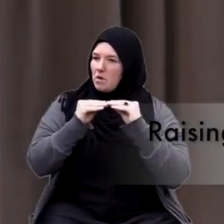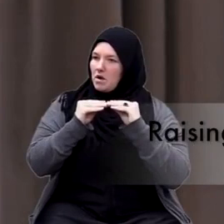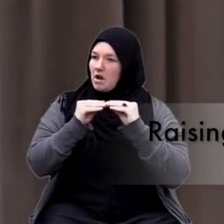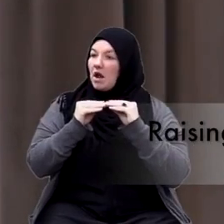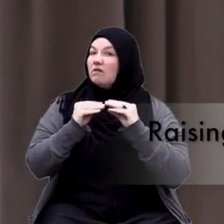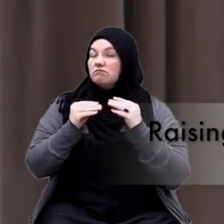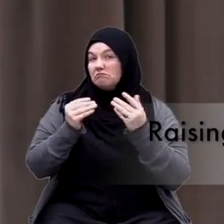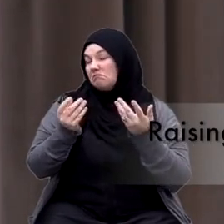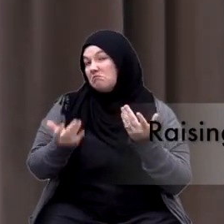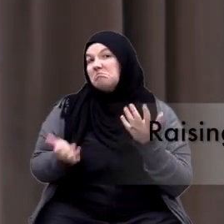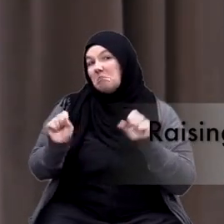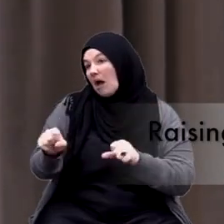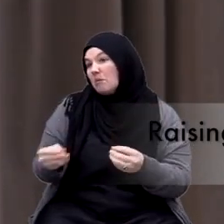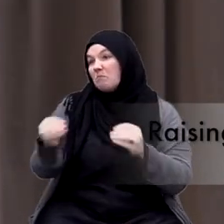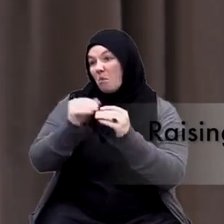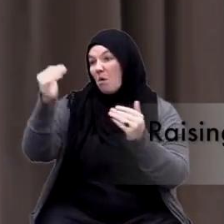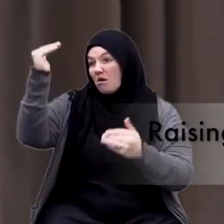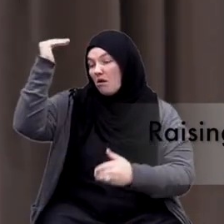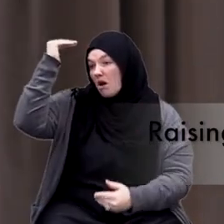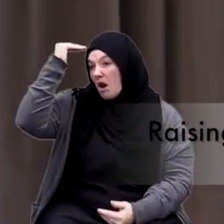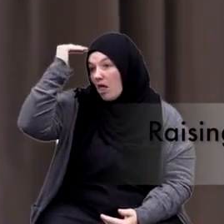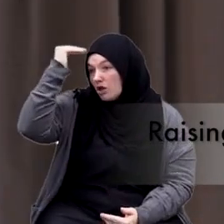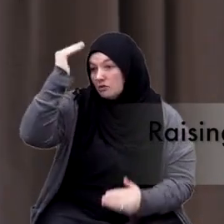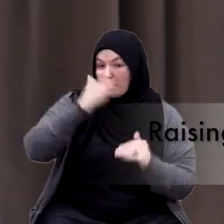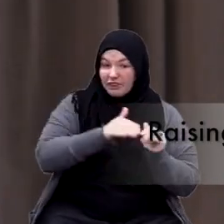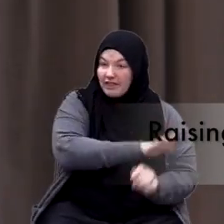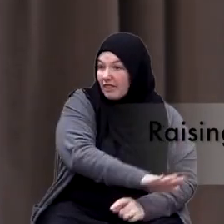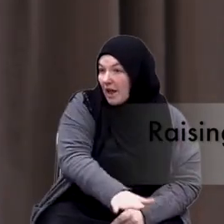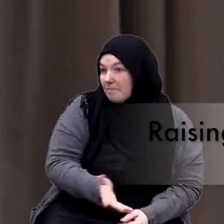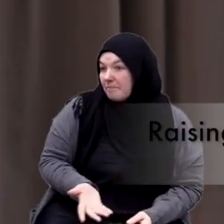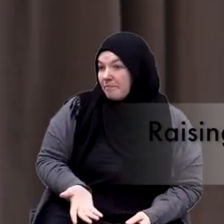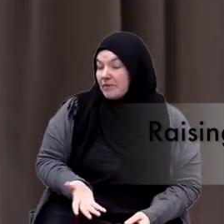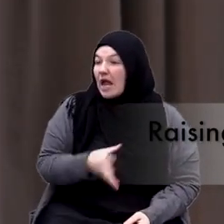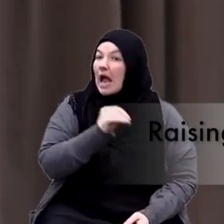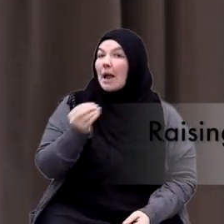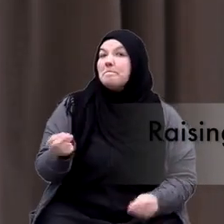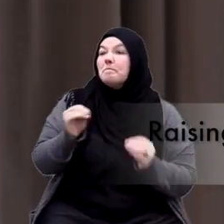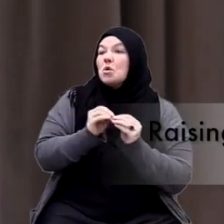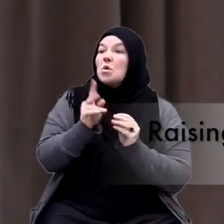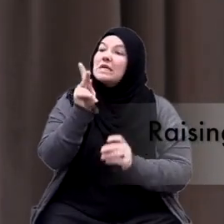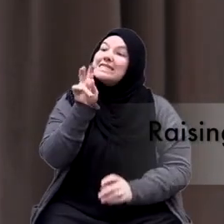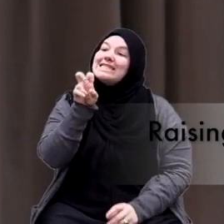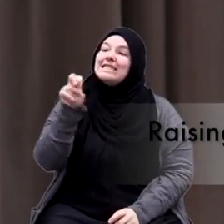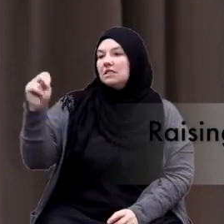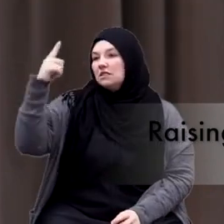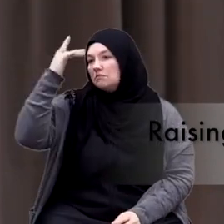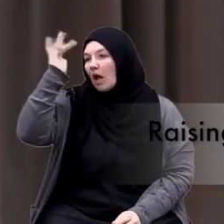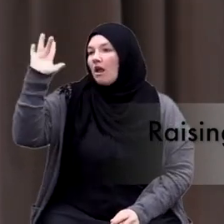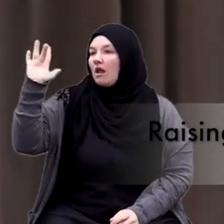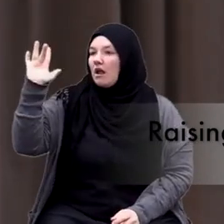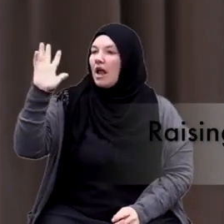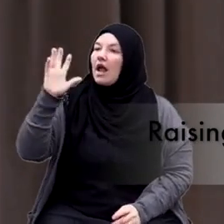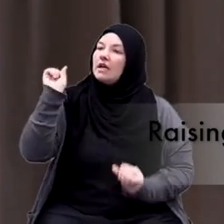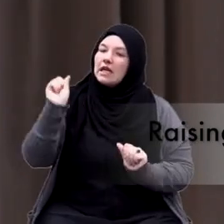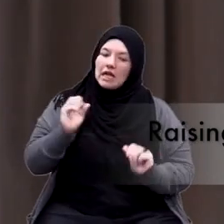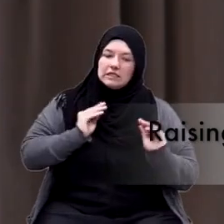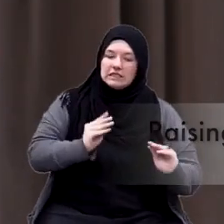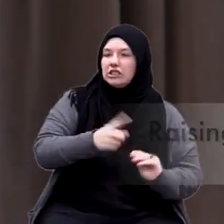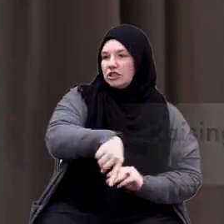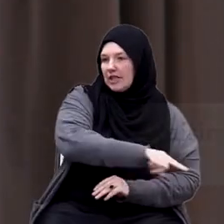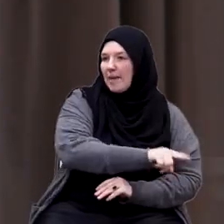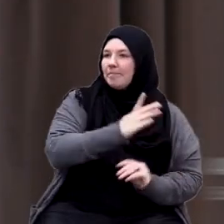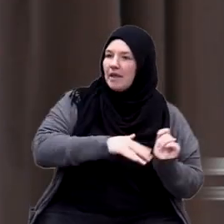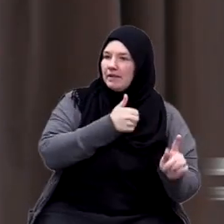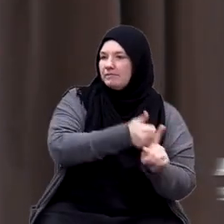more knowledgeable than they are, presumably more keen to teach them and others than